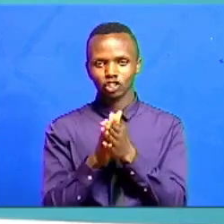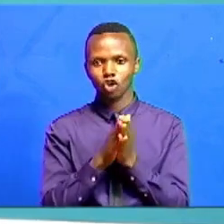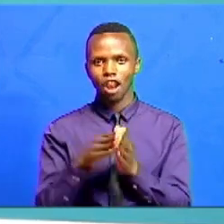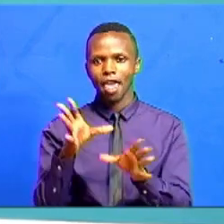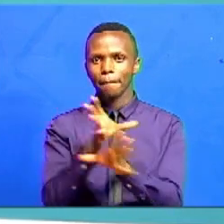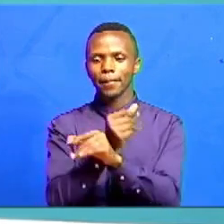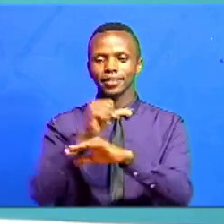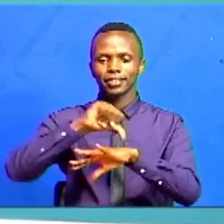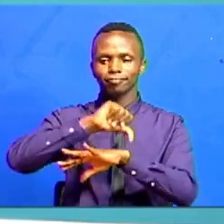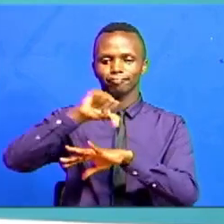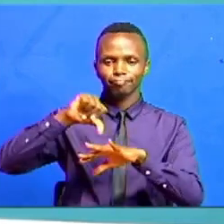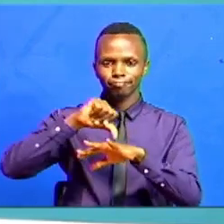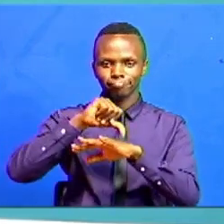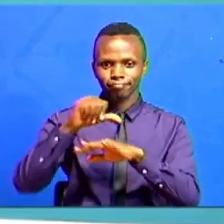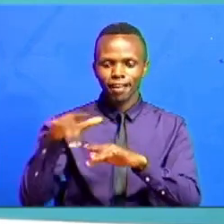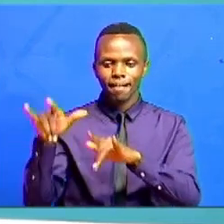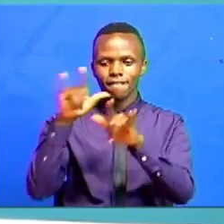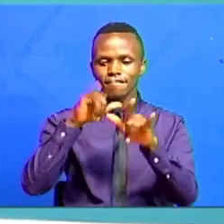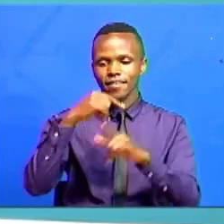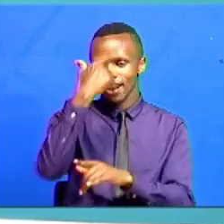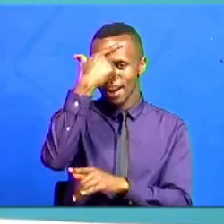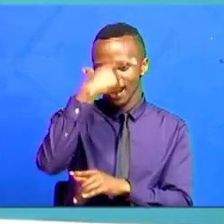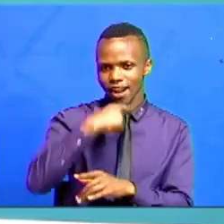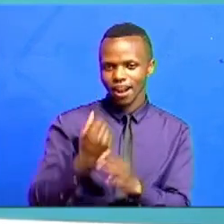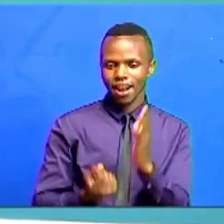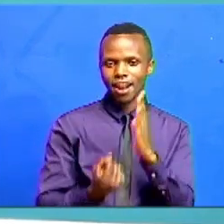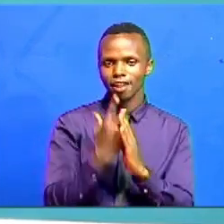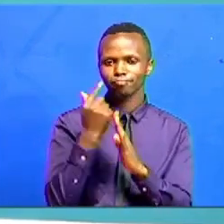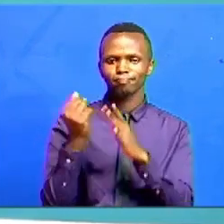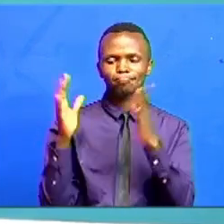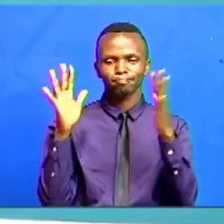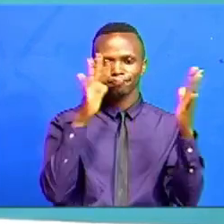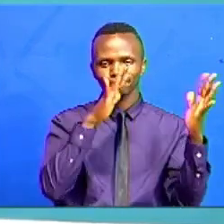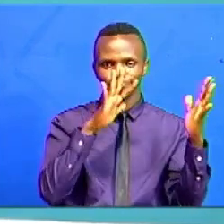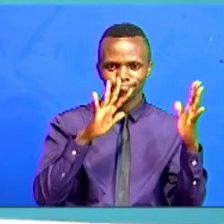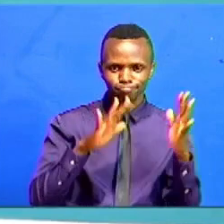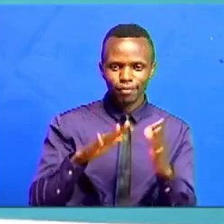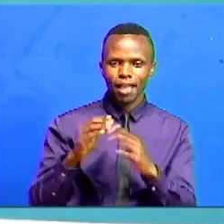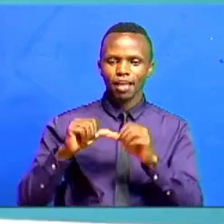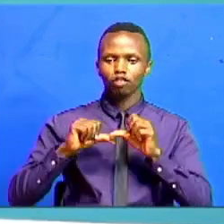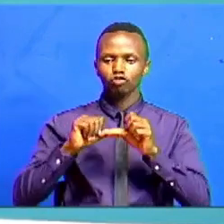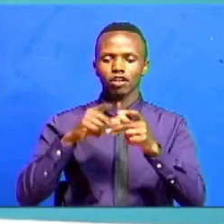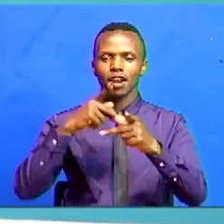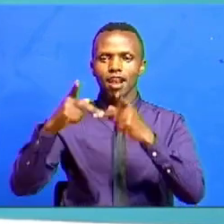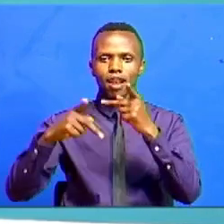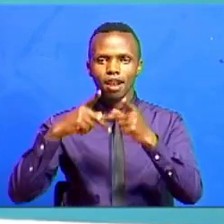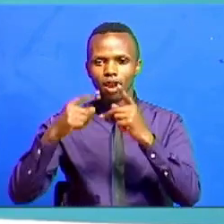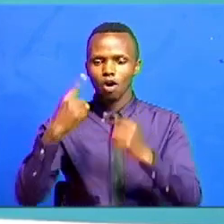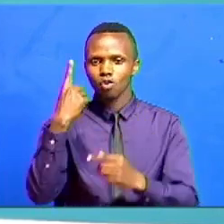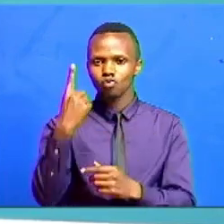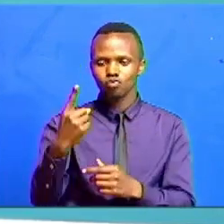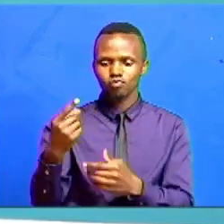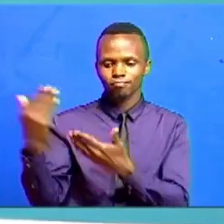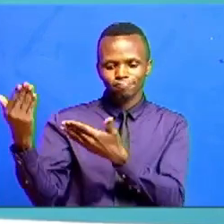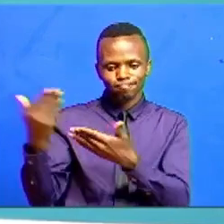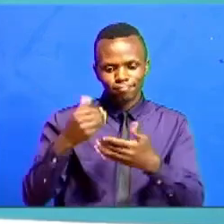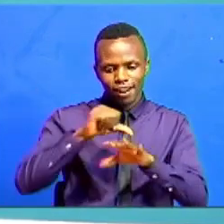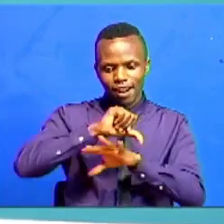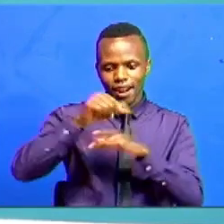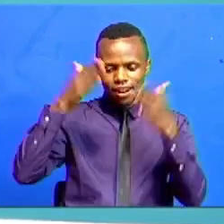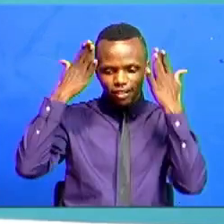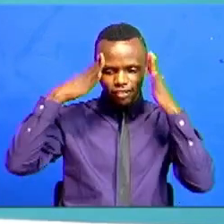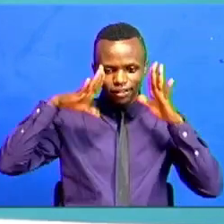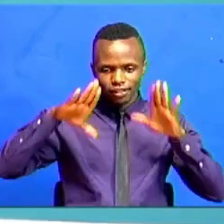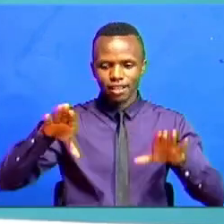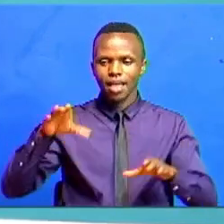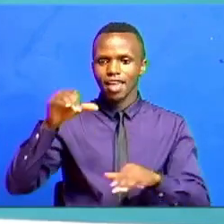President Raisi's foreign policy is being lauded by pundits as a progressive one that seek to bring the Islamic Republic of